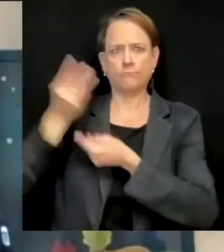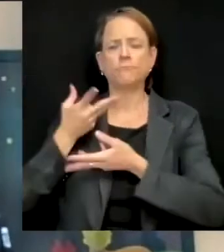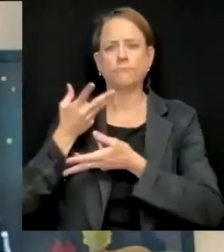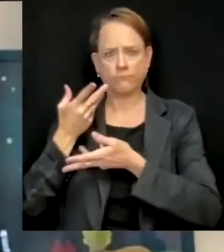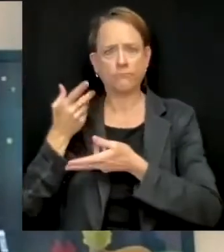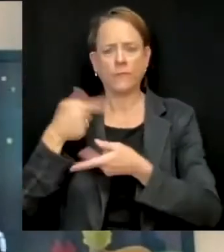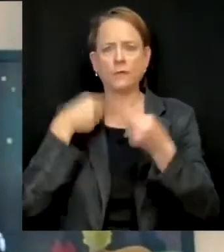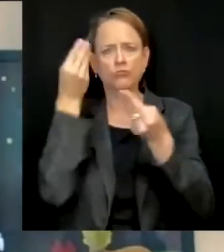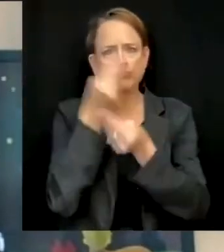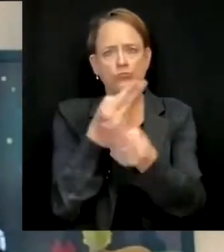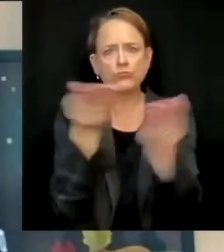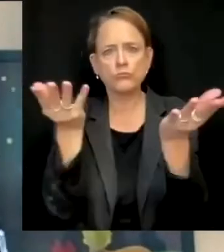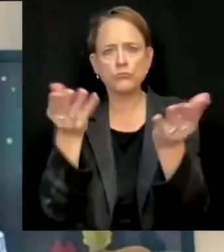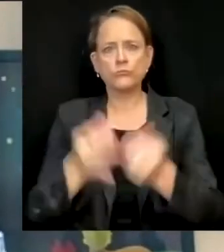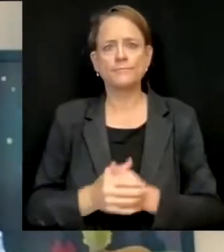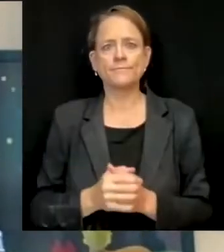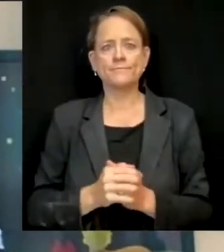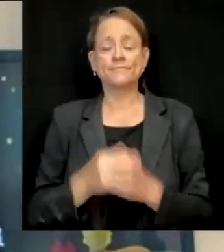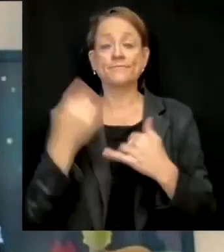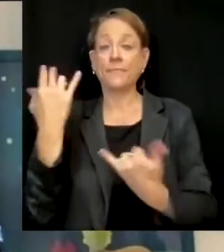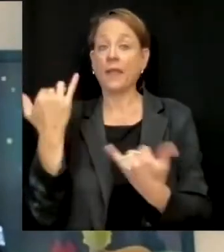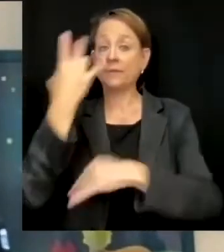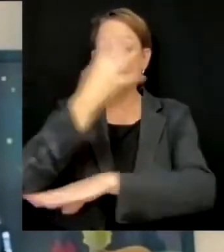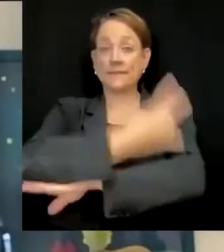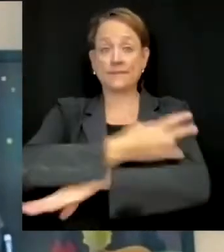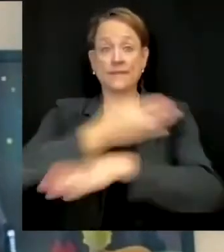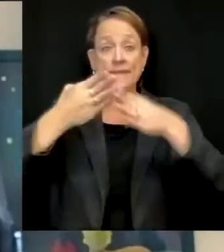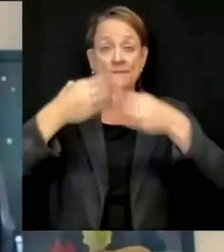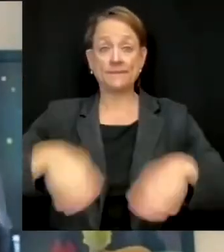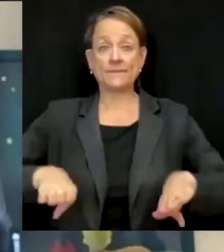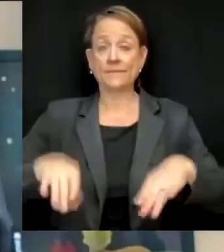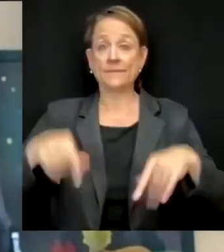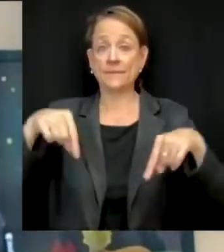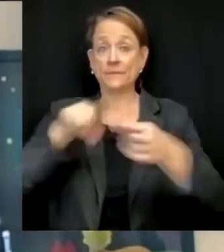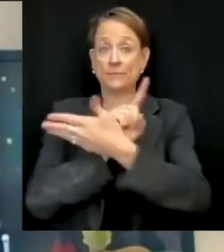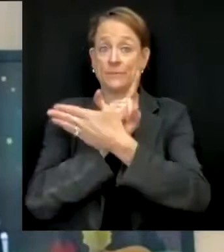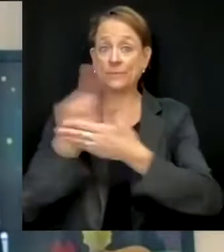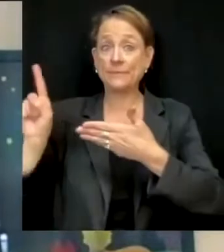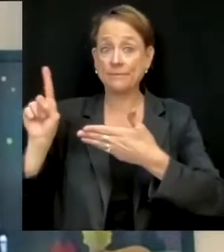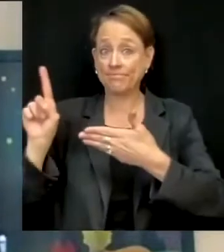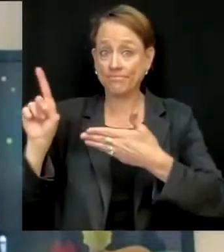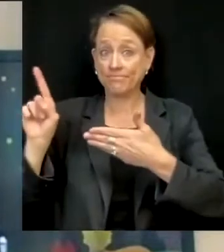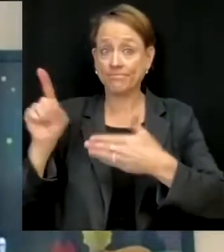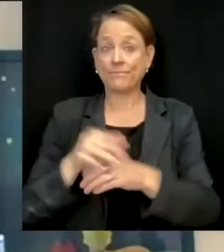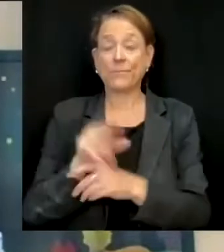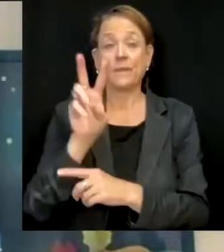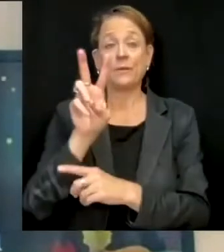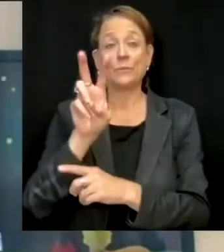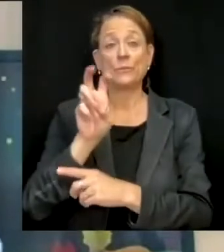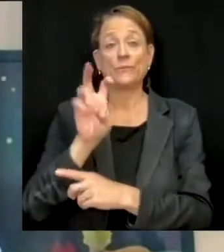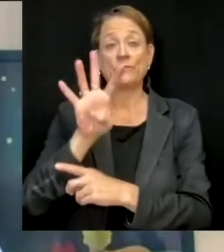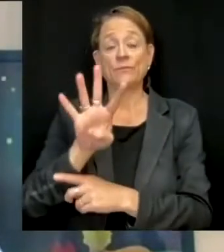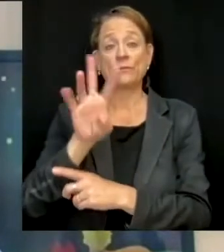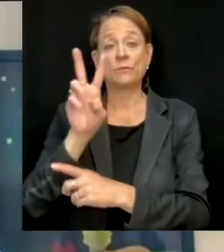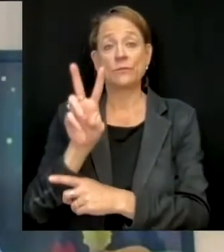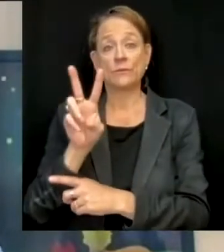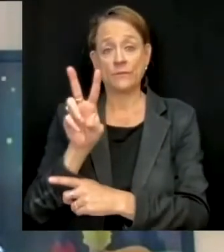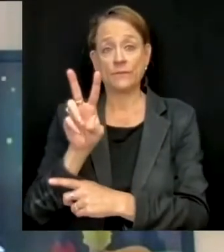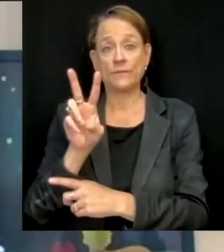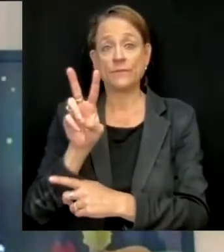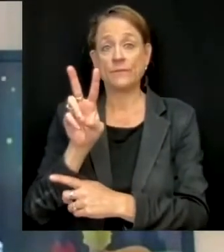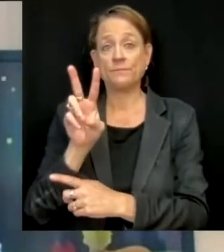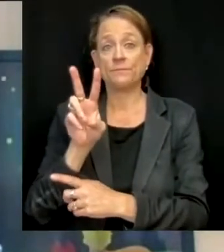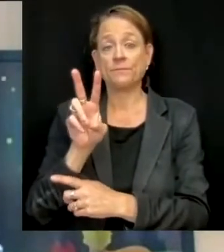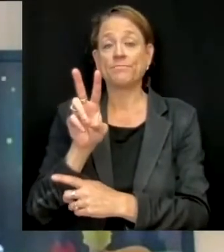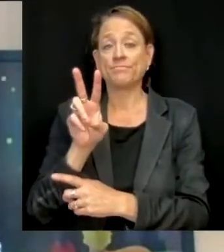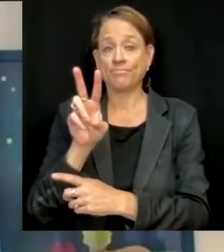of confirmed cases here in Wisconsin is 242 cases per day, which is 2.8